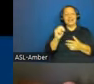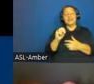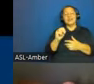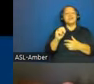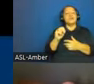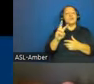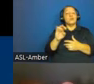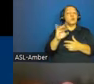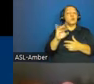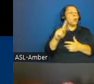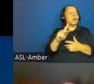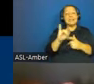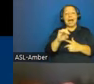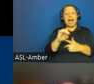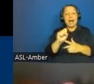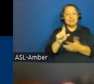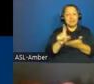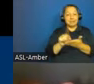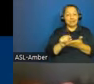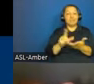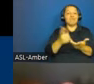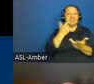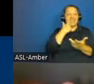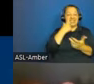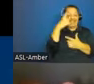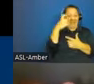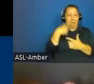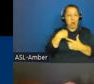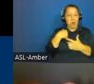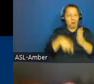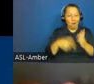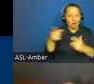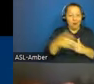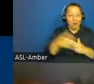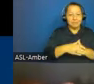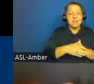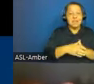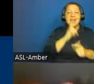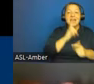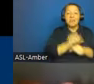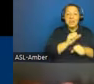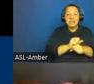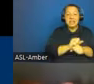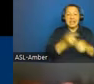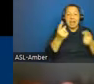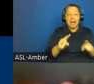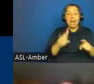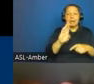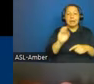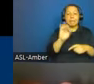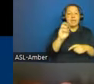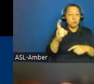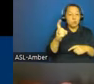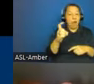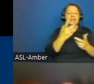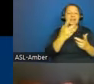literally tons of beeswax off the coast, material which was mined for centuries in the area, and we'll hear